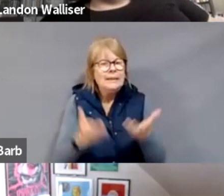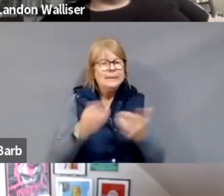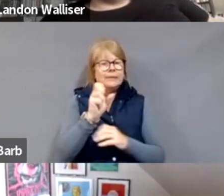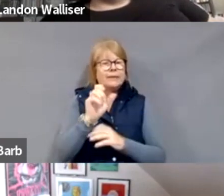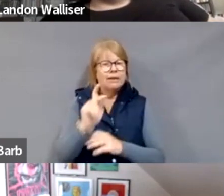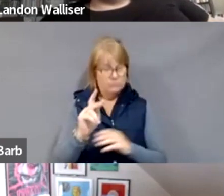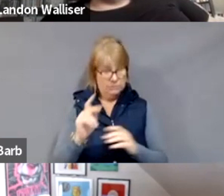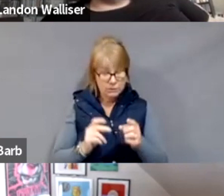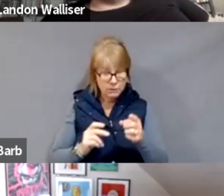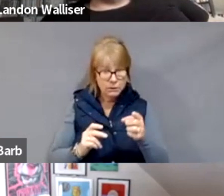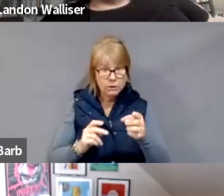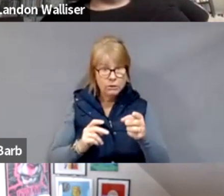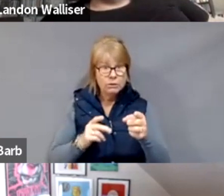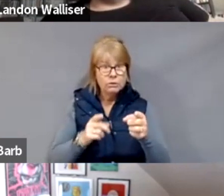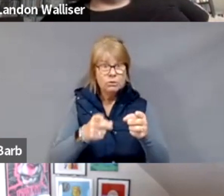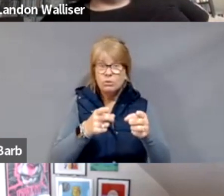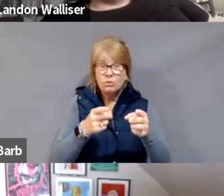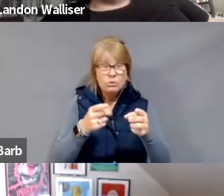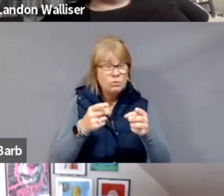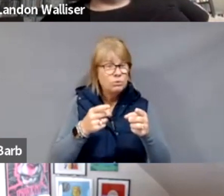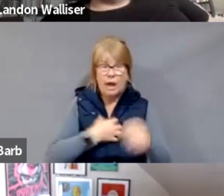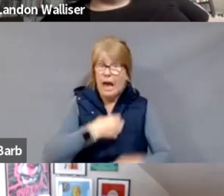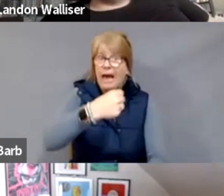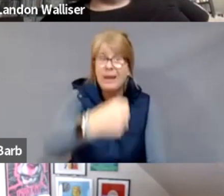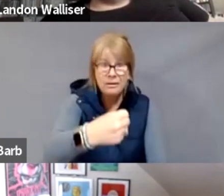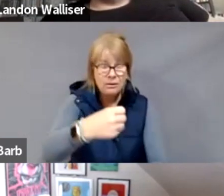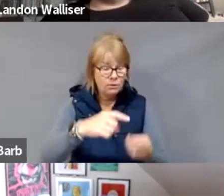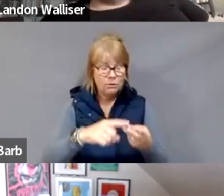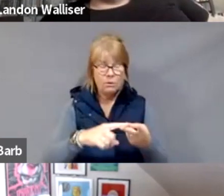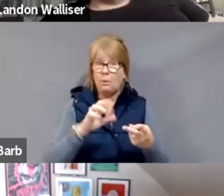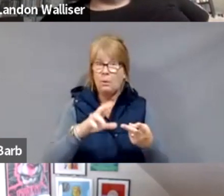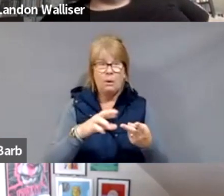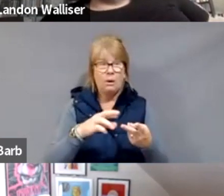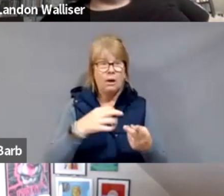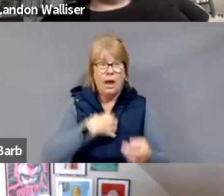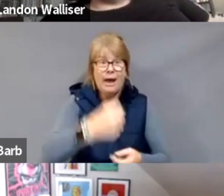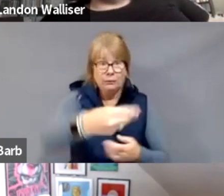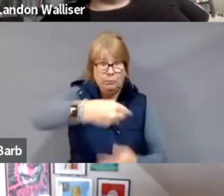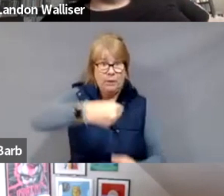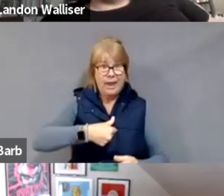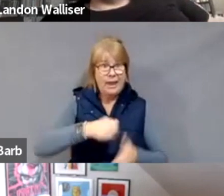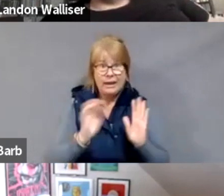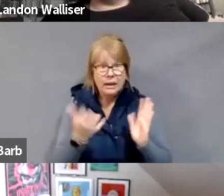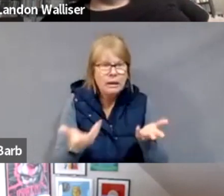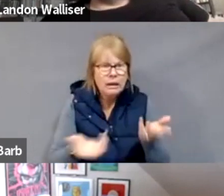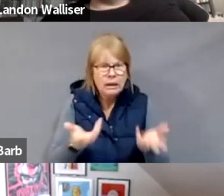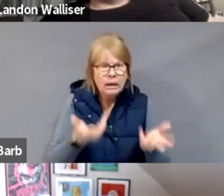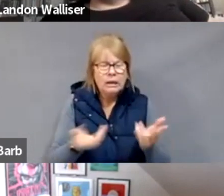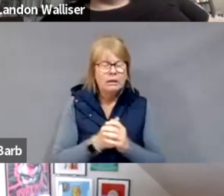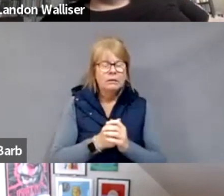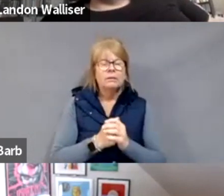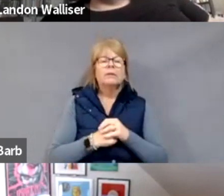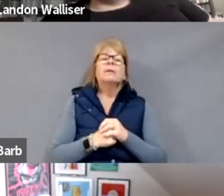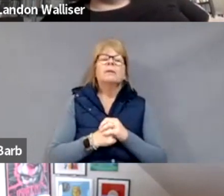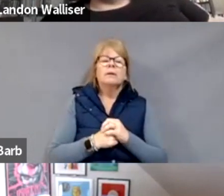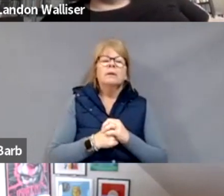and do you get commissioned or do you get, and they would say this, basically a lot of the things that's being said right now. They would say, well, yeah,